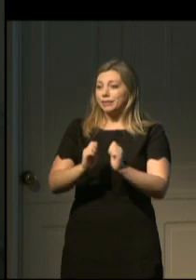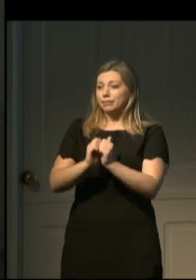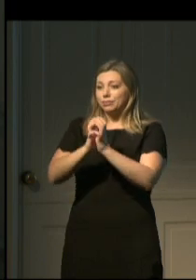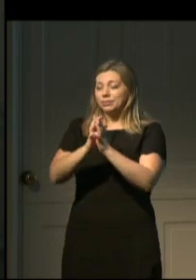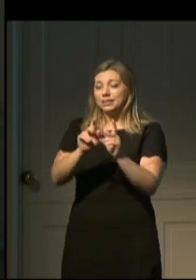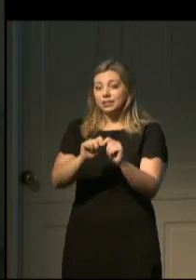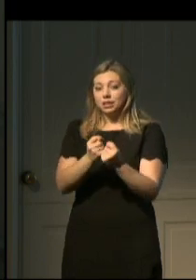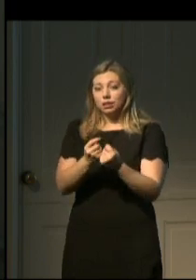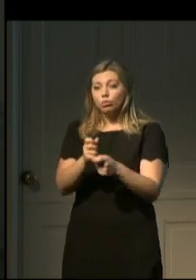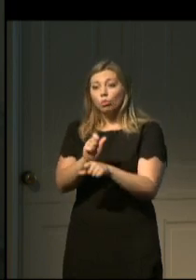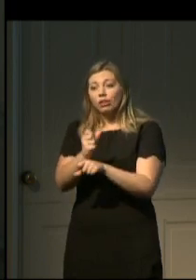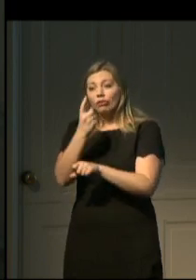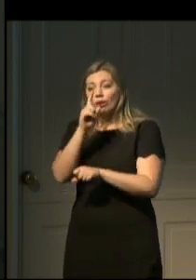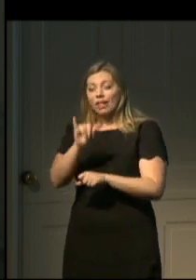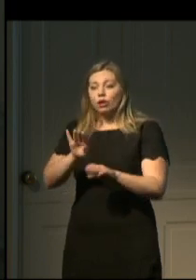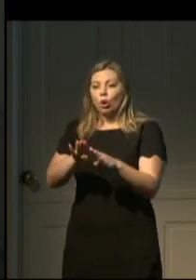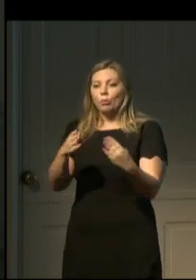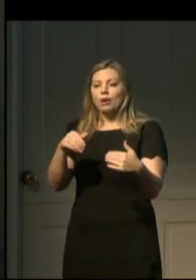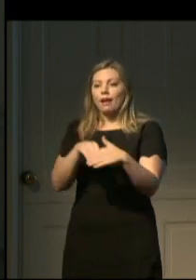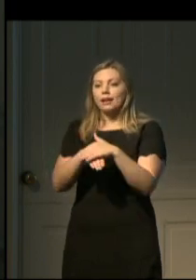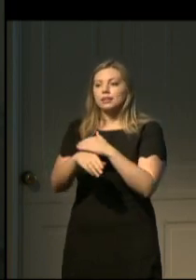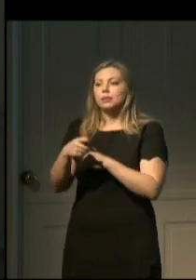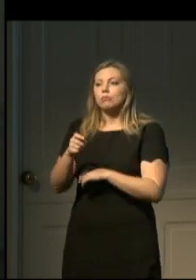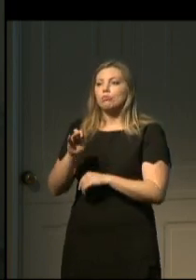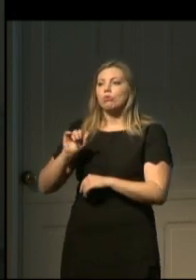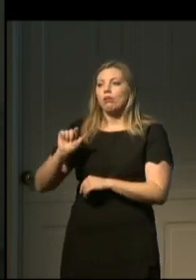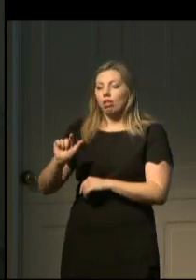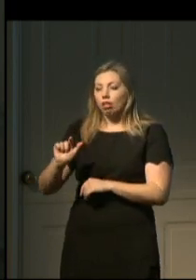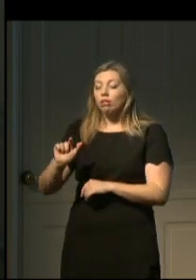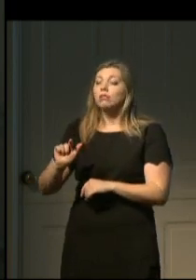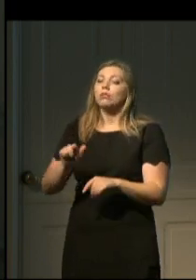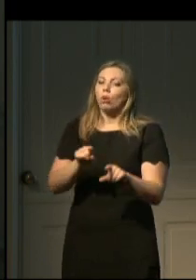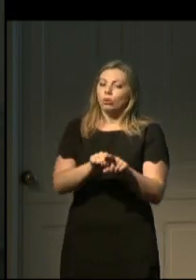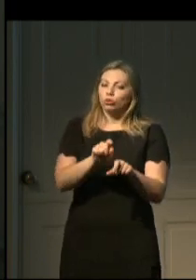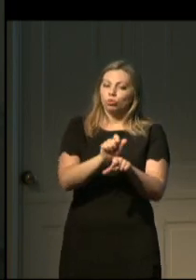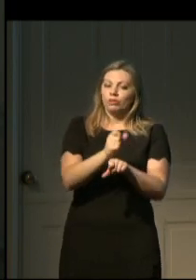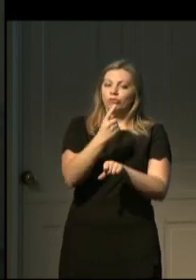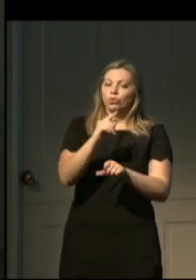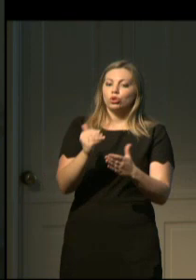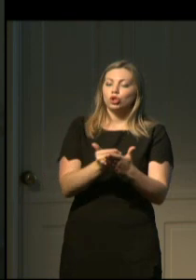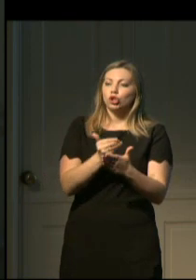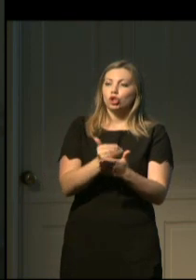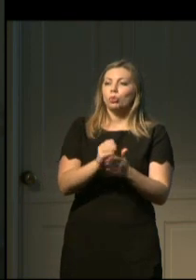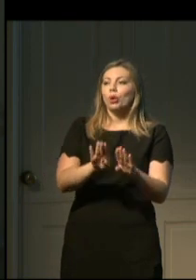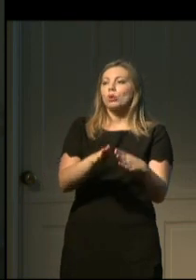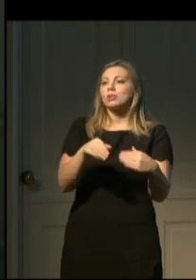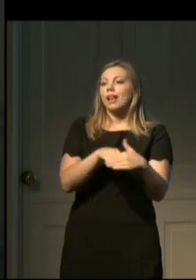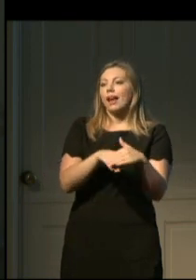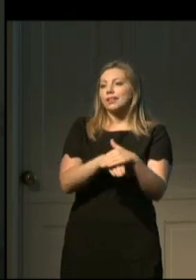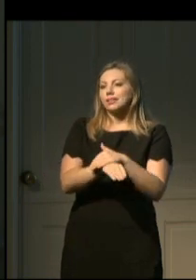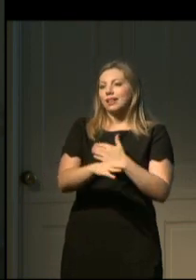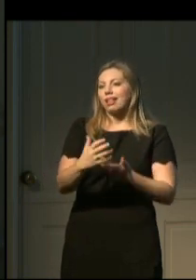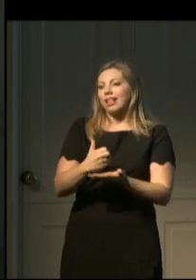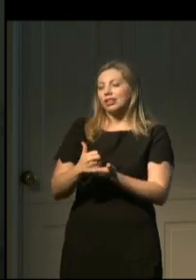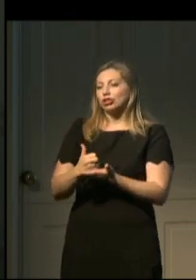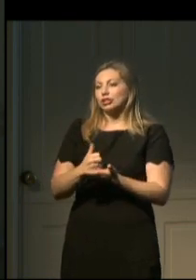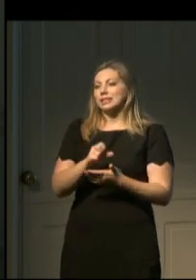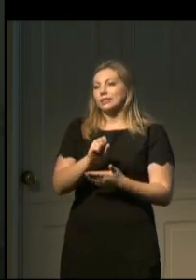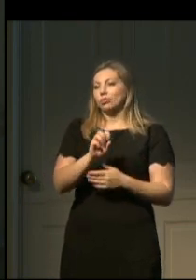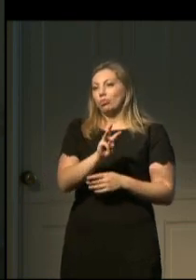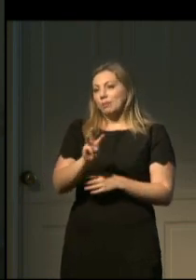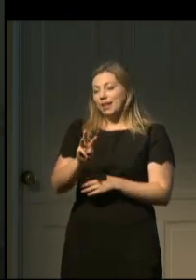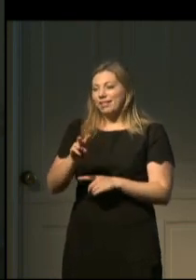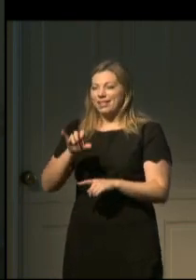working on the open access portal and on a new open access collection site which will be on